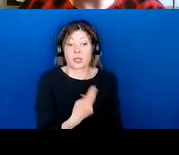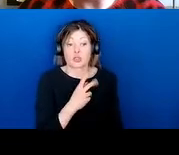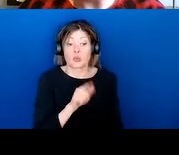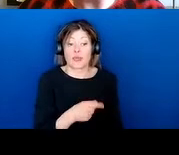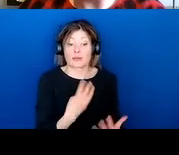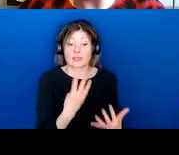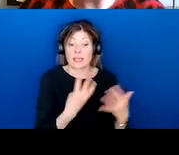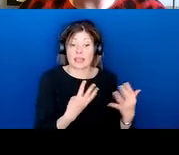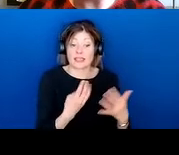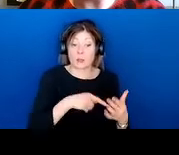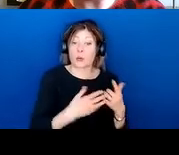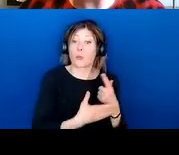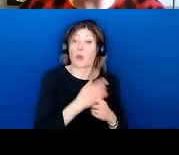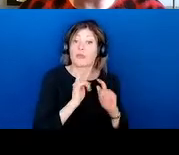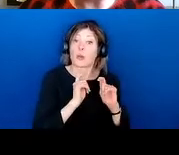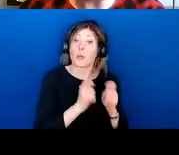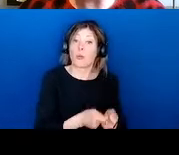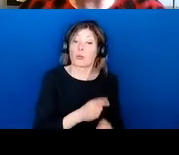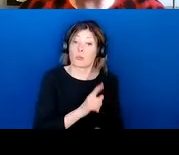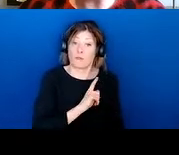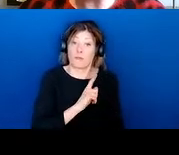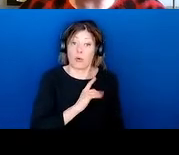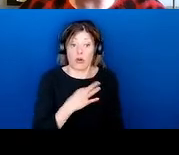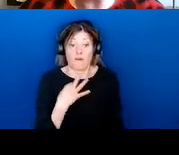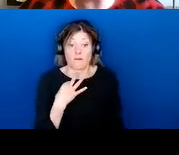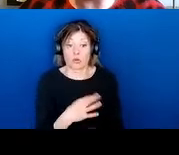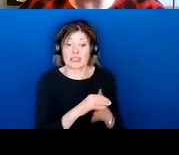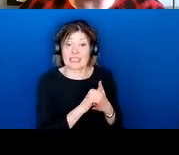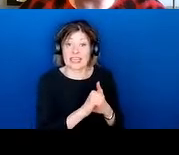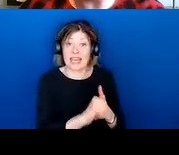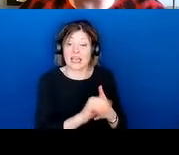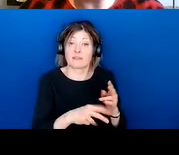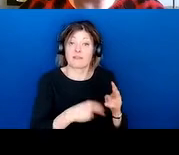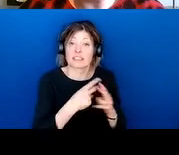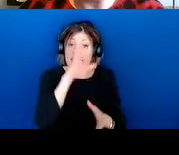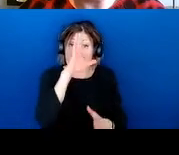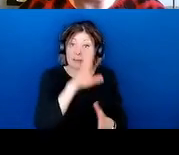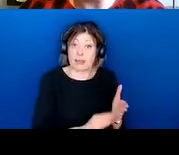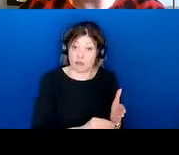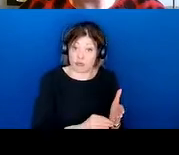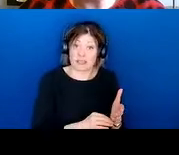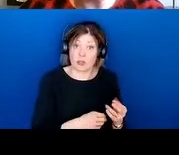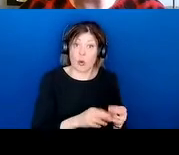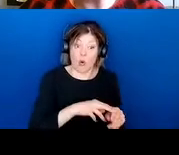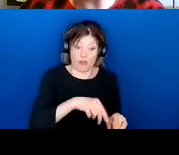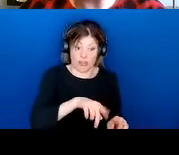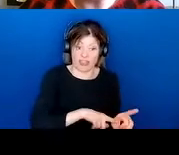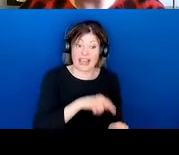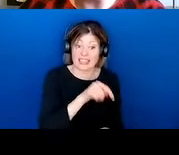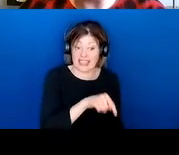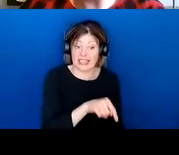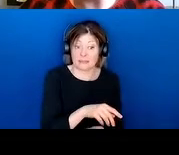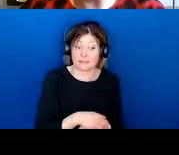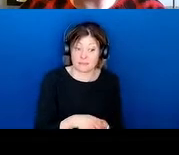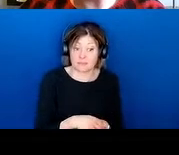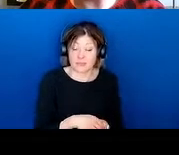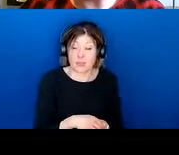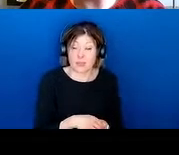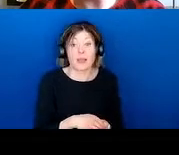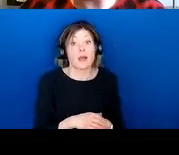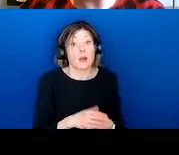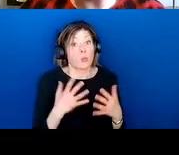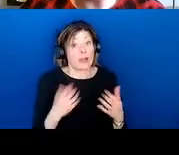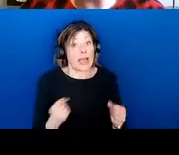award for volunteer-led Visitor Experience of the Year against stiff competition from National